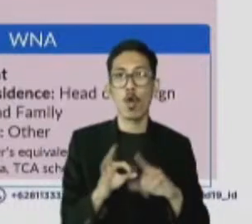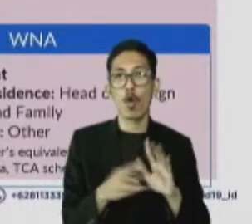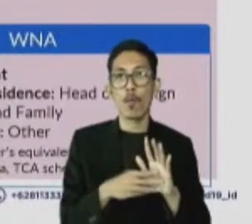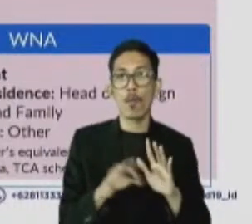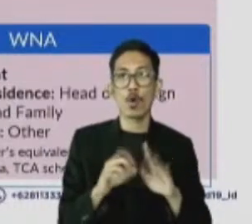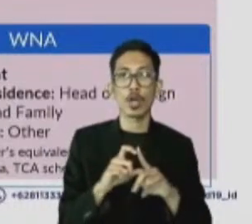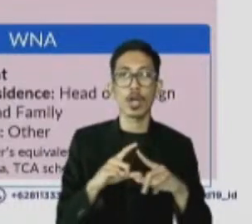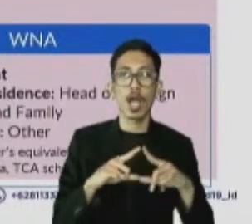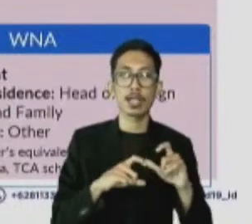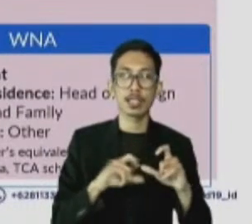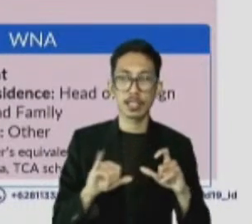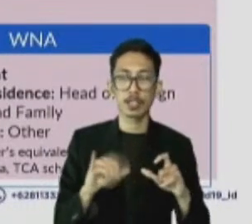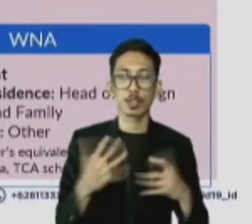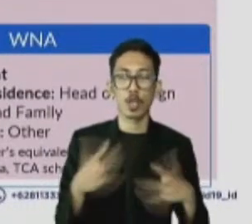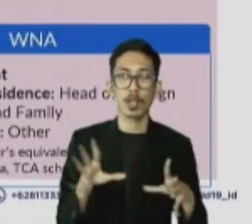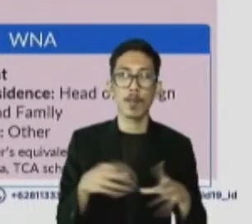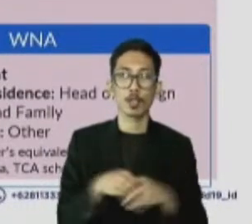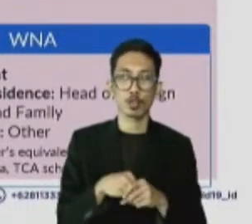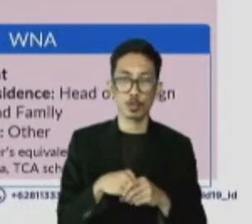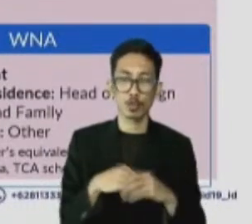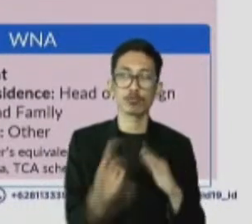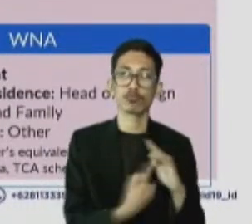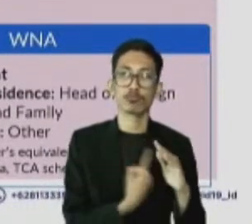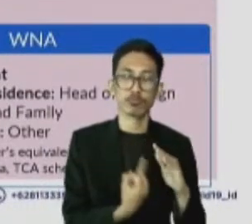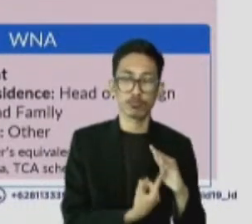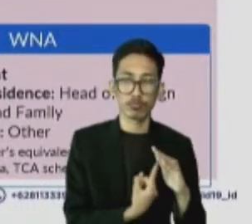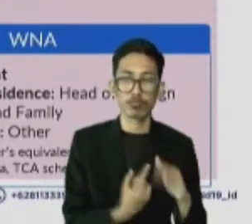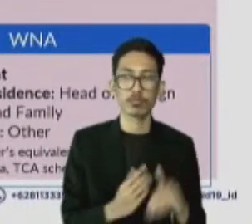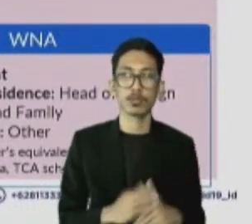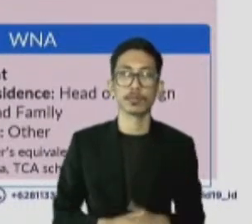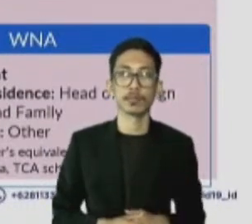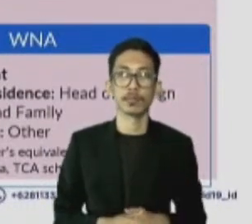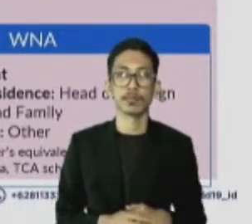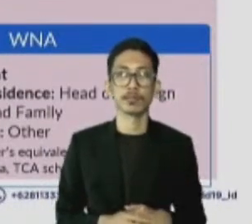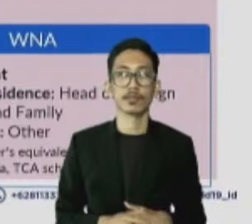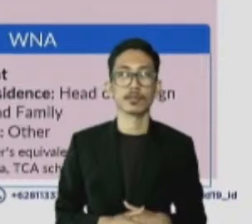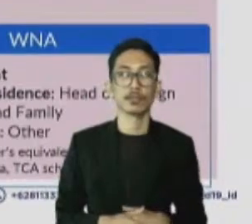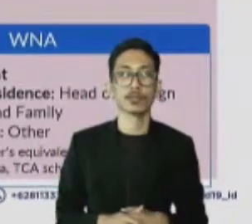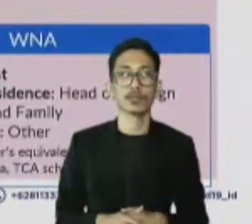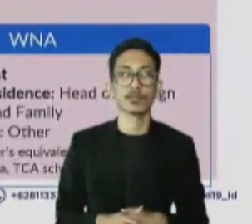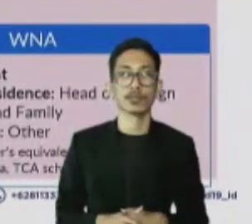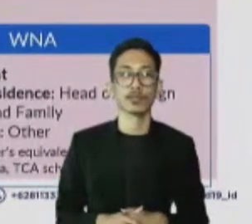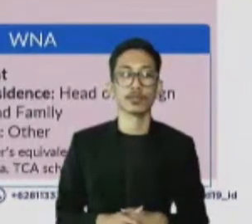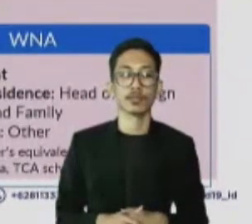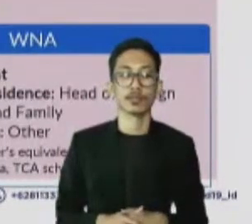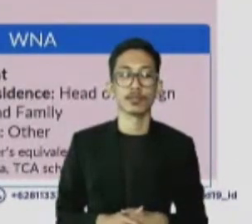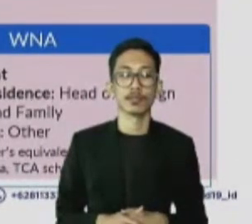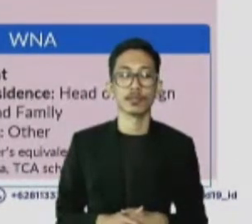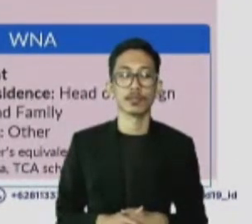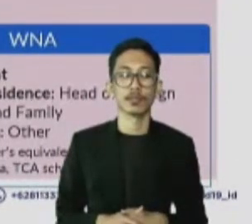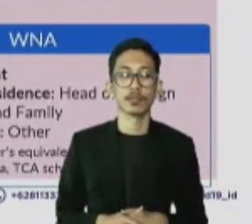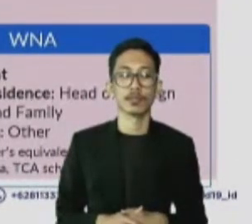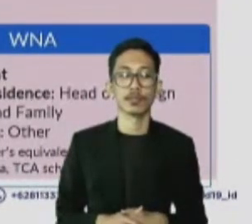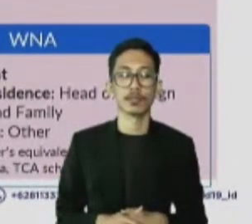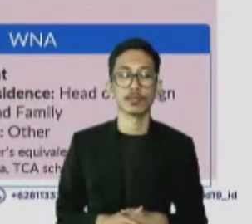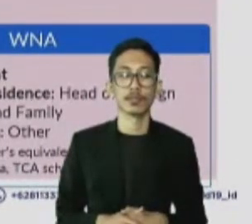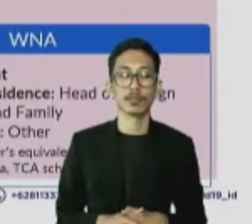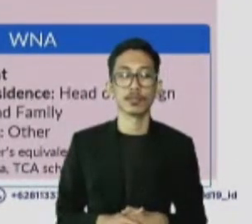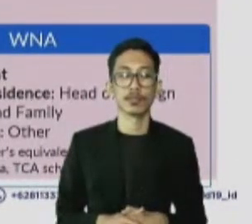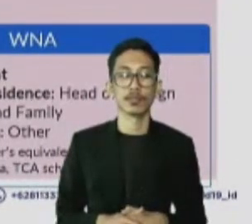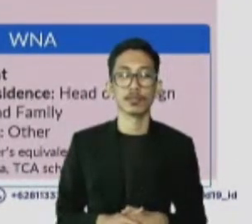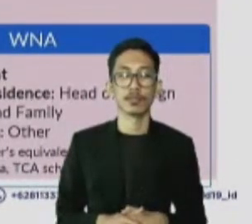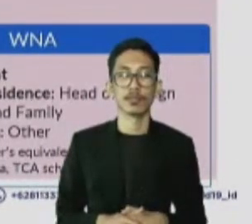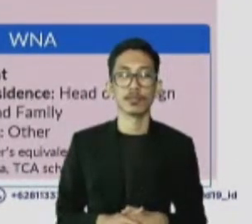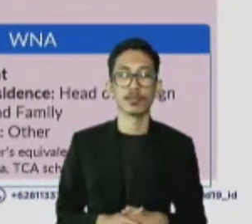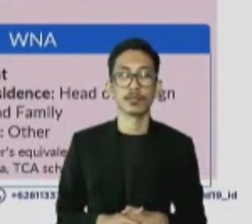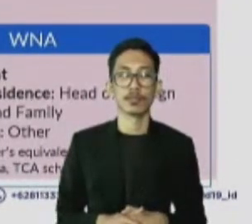Indonesia. And then in addition, based on the latest decree of the Minister of Law and Human